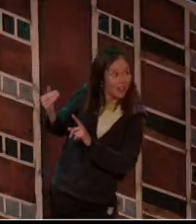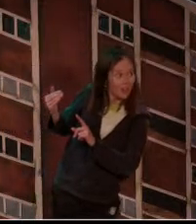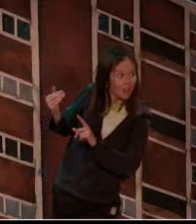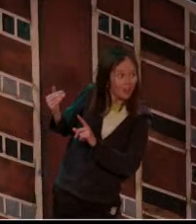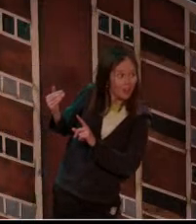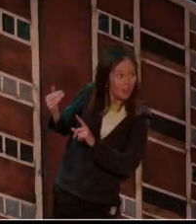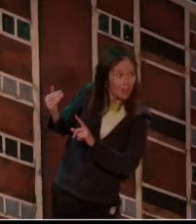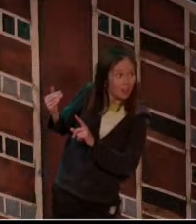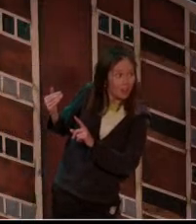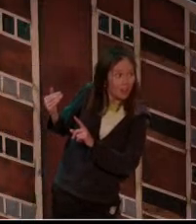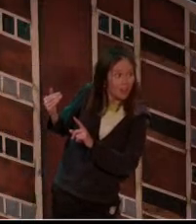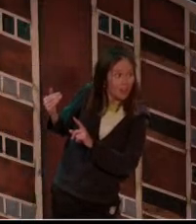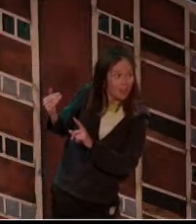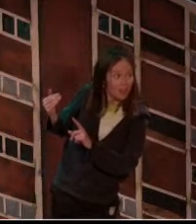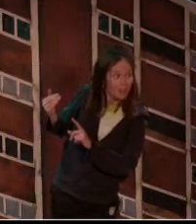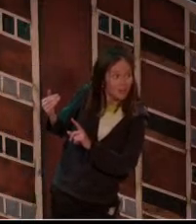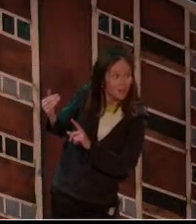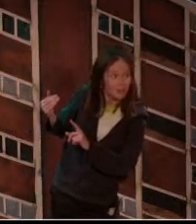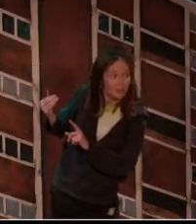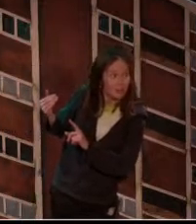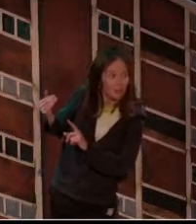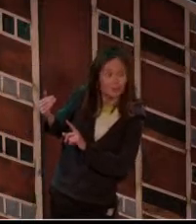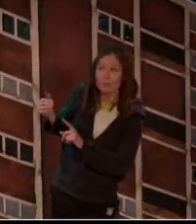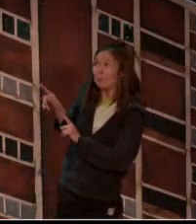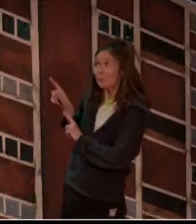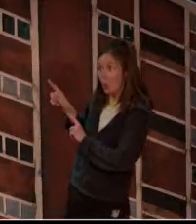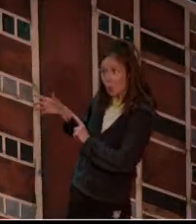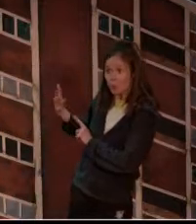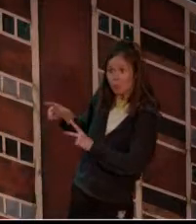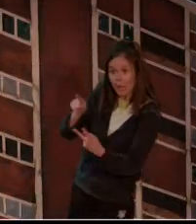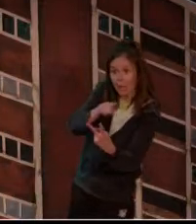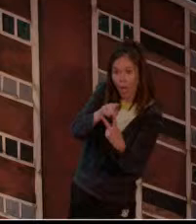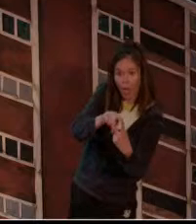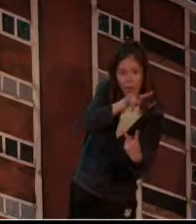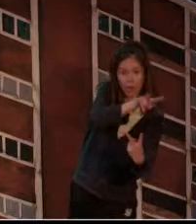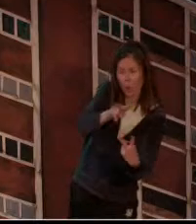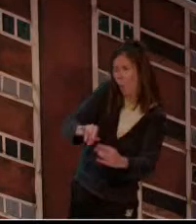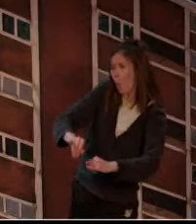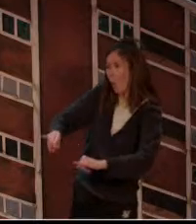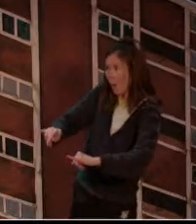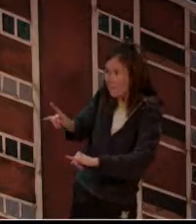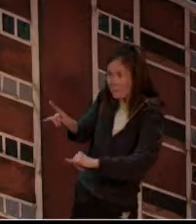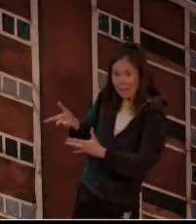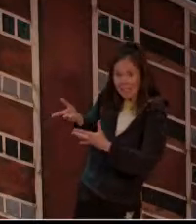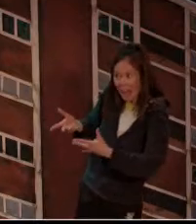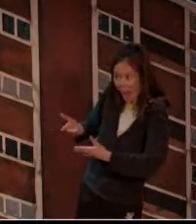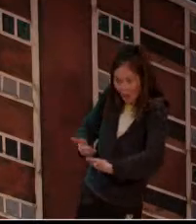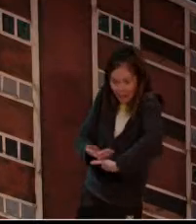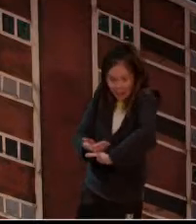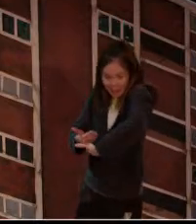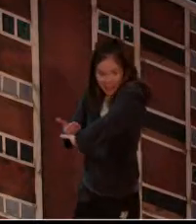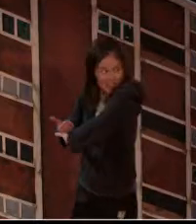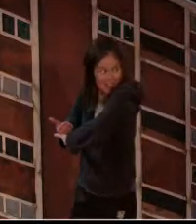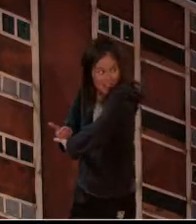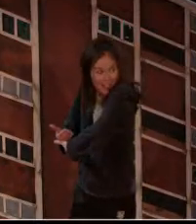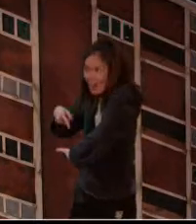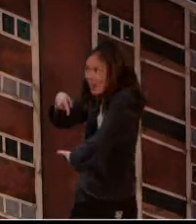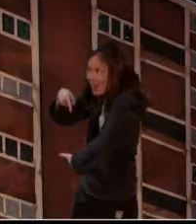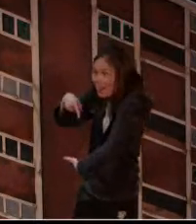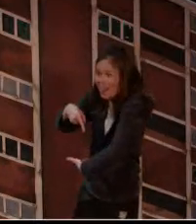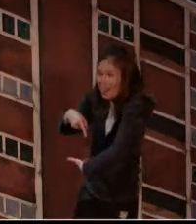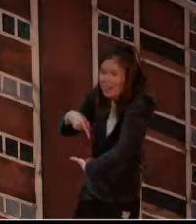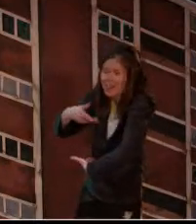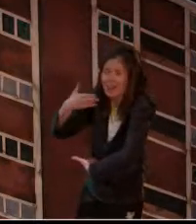You met with things dying. I newborn. Here